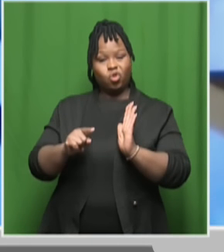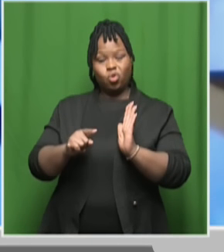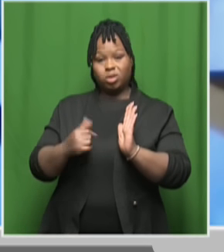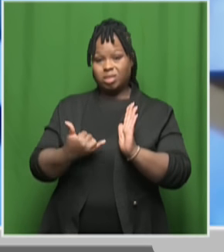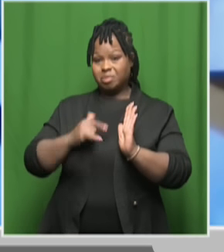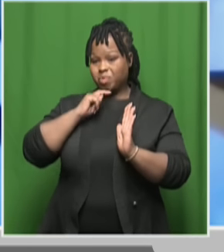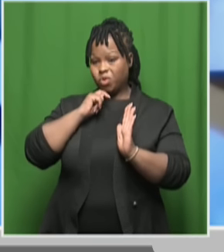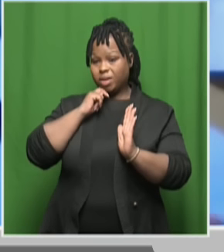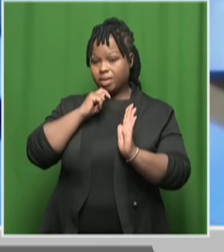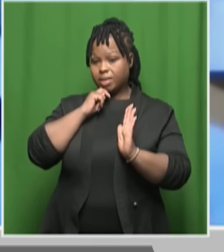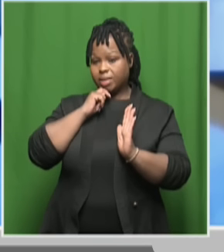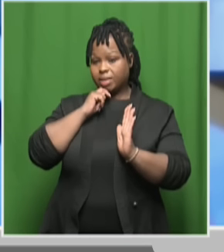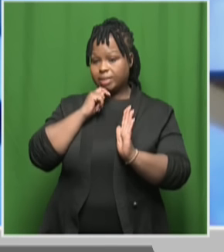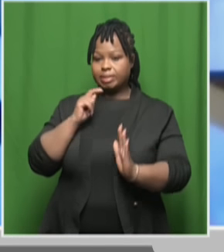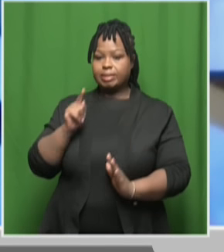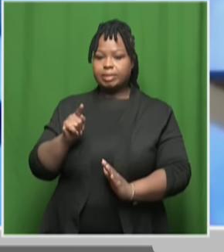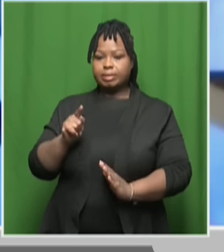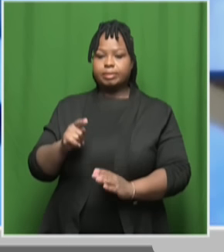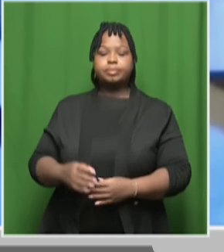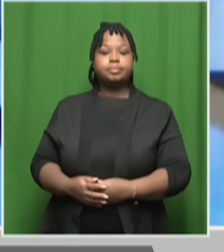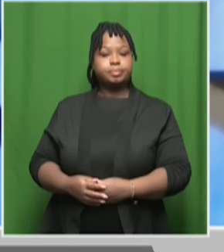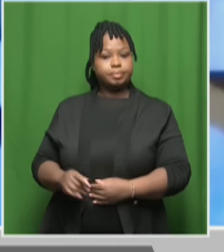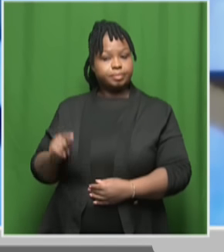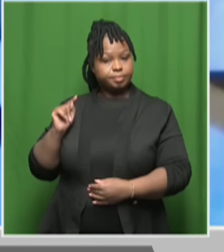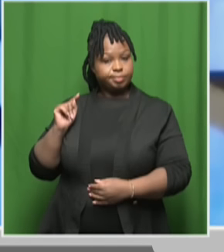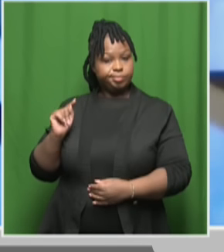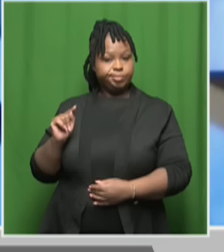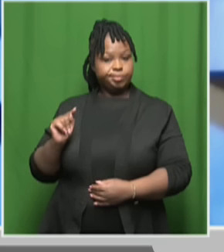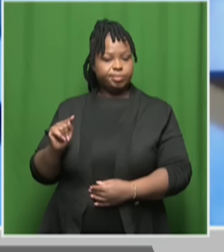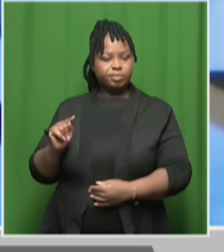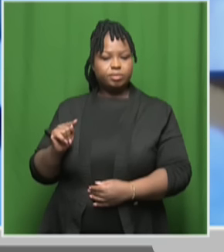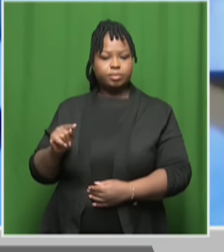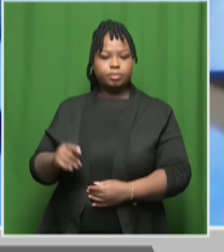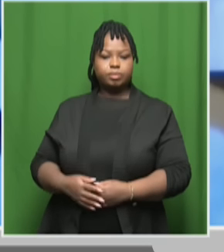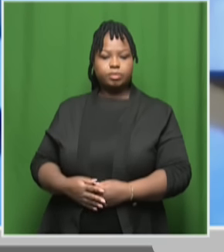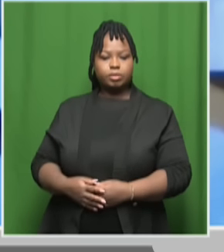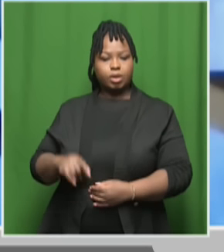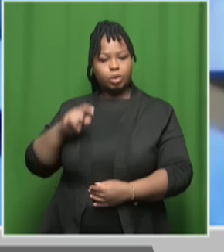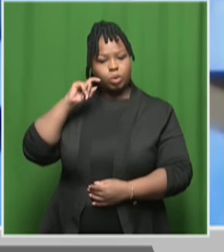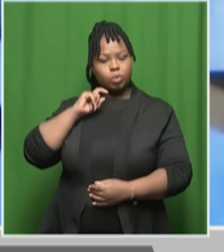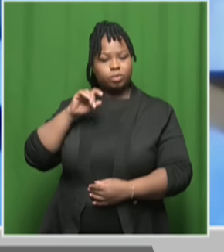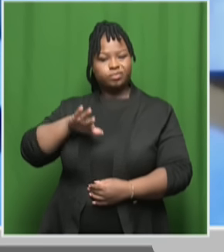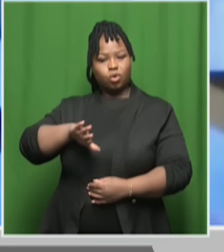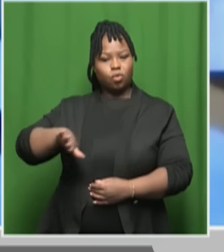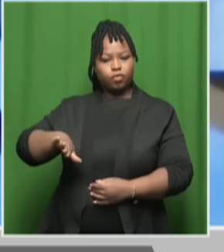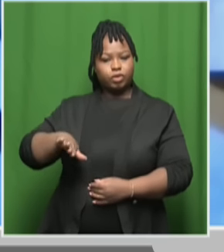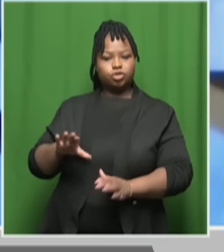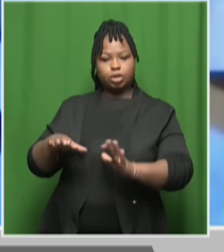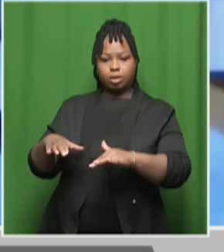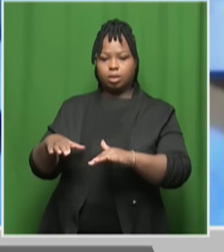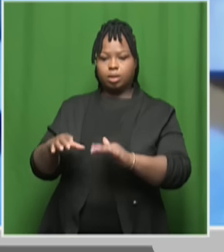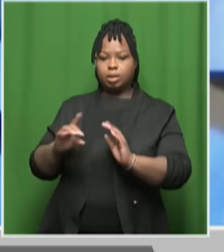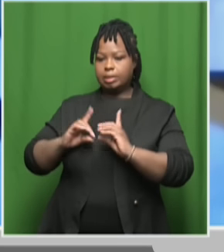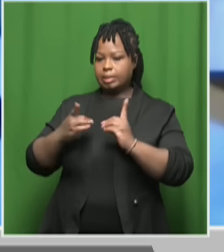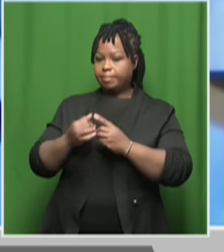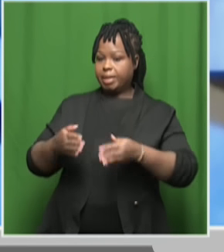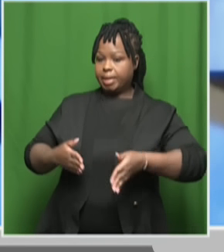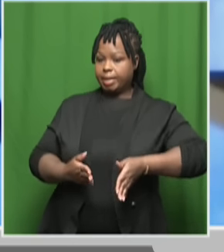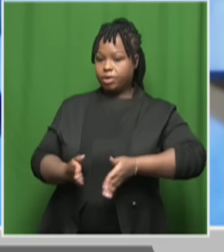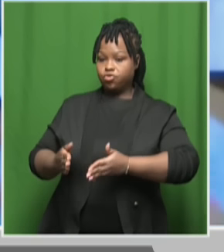some perspective on the Akkerkloof Dam. The Akkerkloof Dam is basically an off-channel dam, so it doesn't have a river